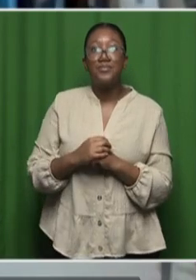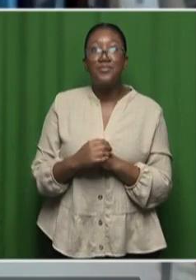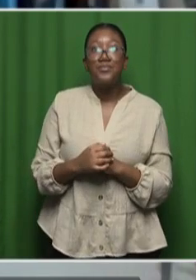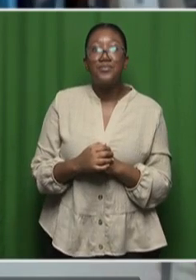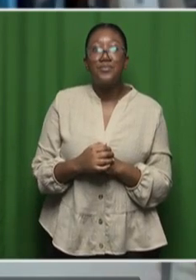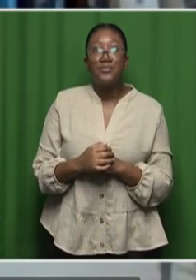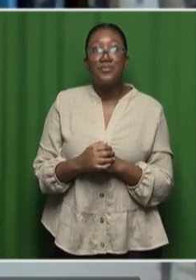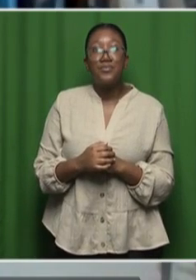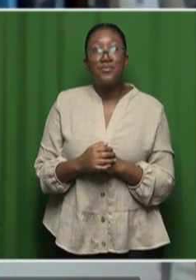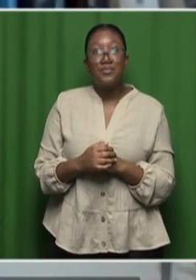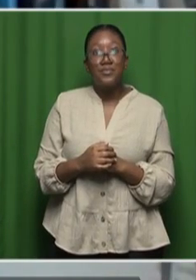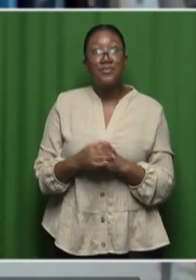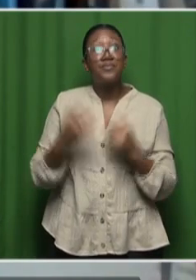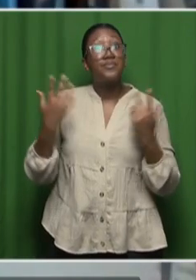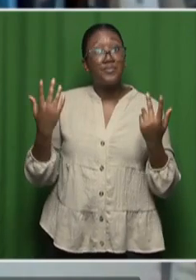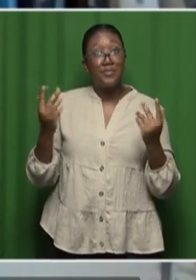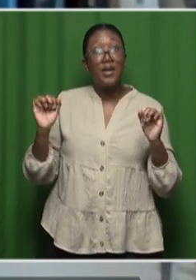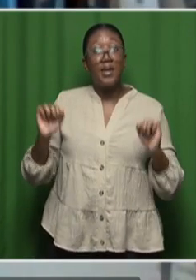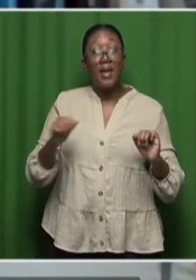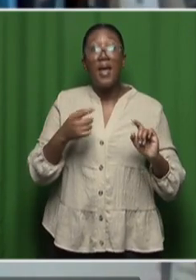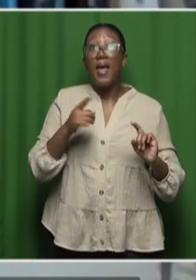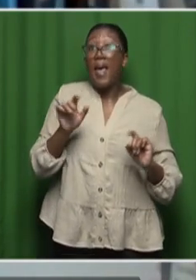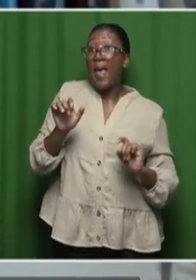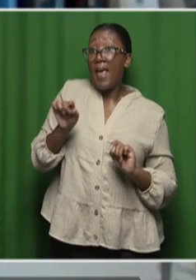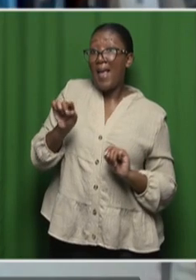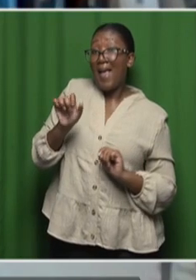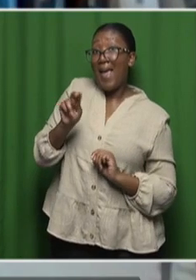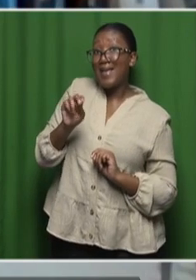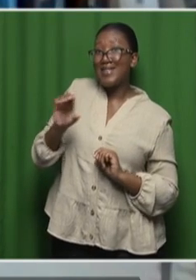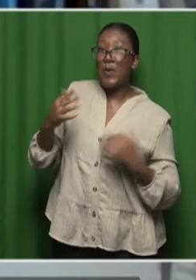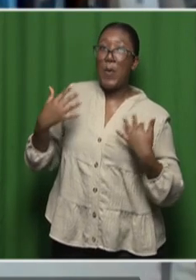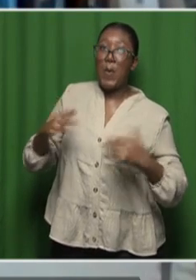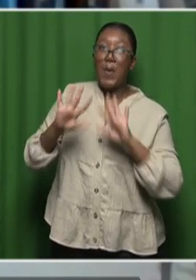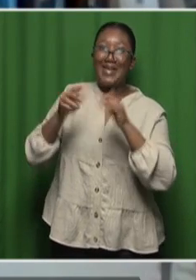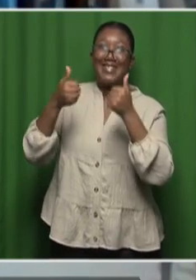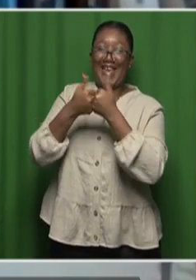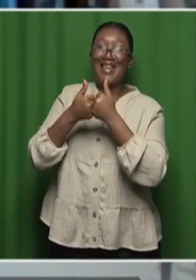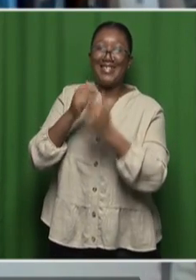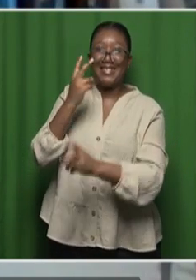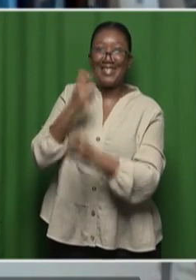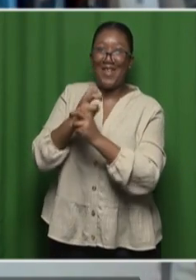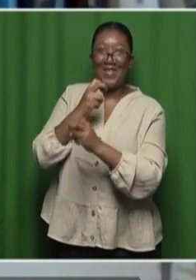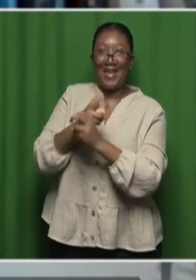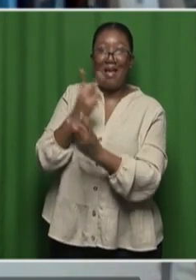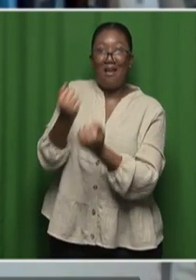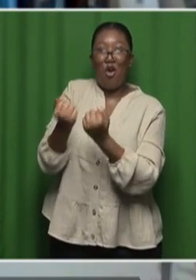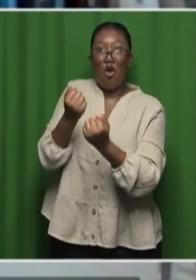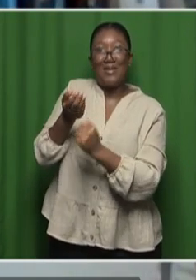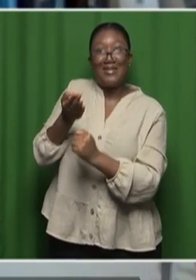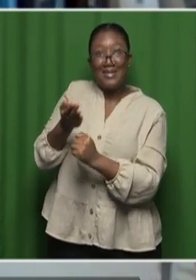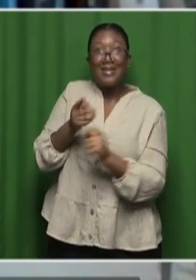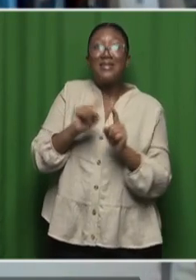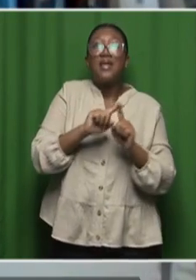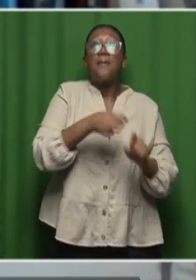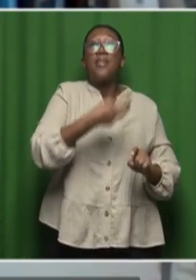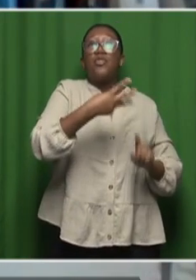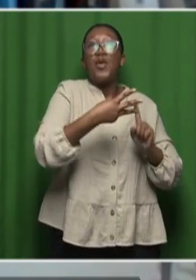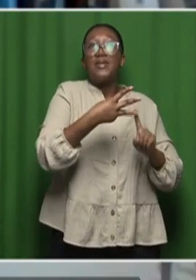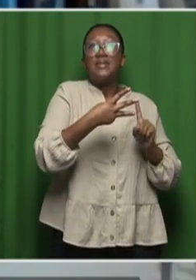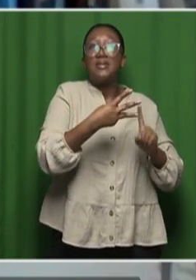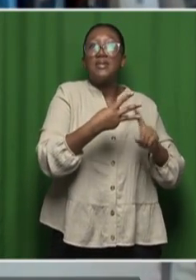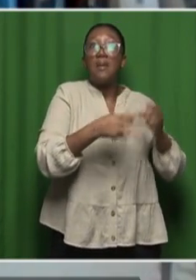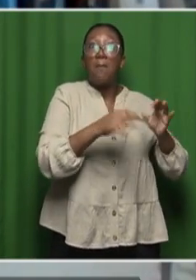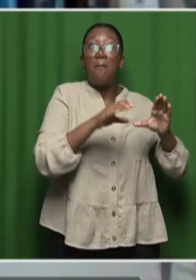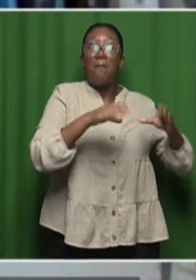I do believe that the ANC certainly got a challenge on its hands, particularly with the introduction of now this third party that has a